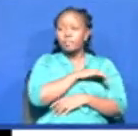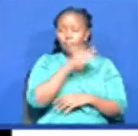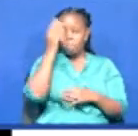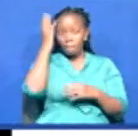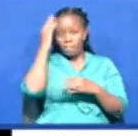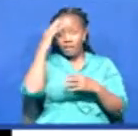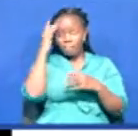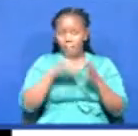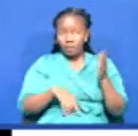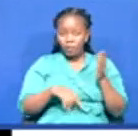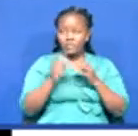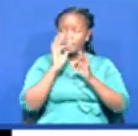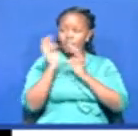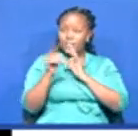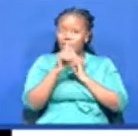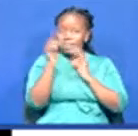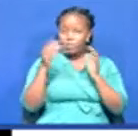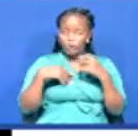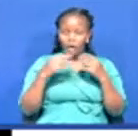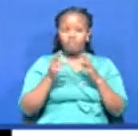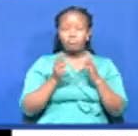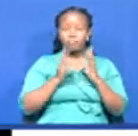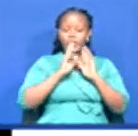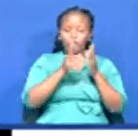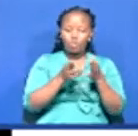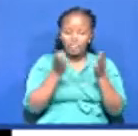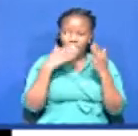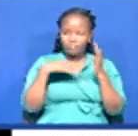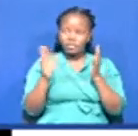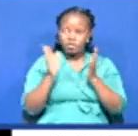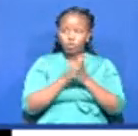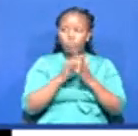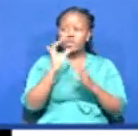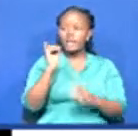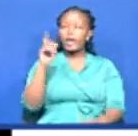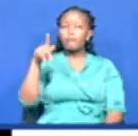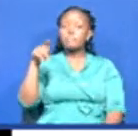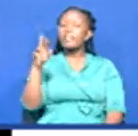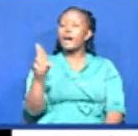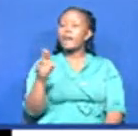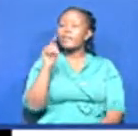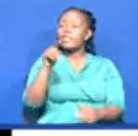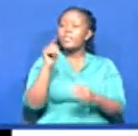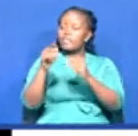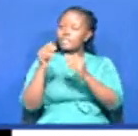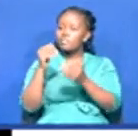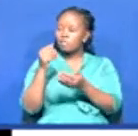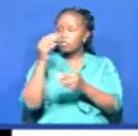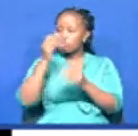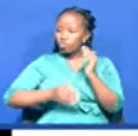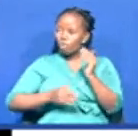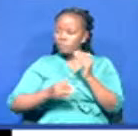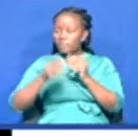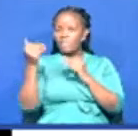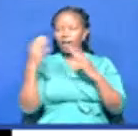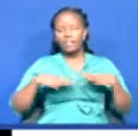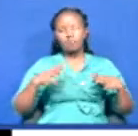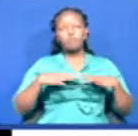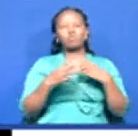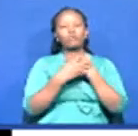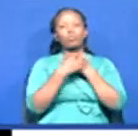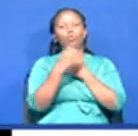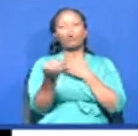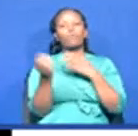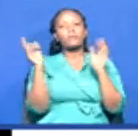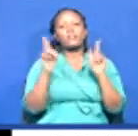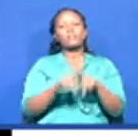you have come and recorded the Unilever products with us, then it also stops other people doing the same. So